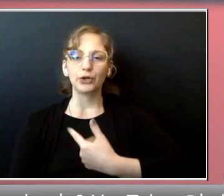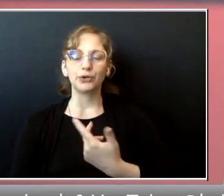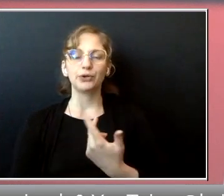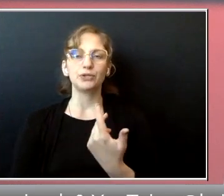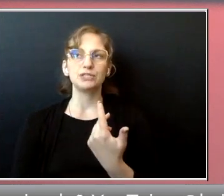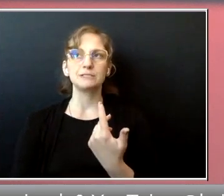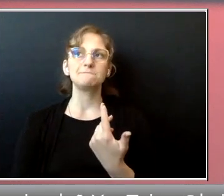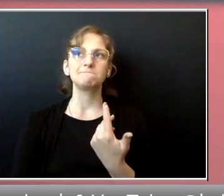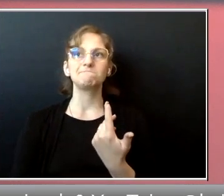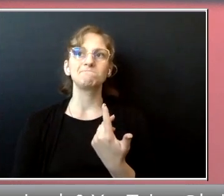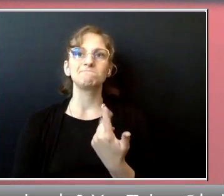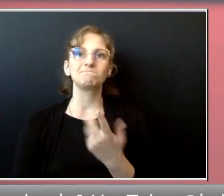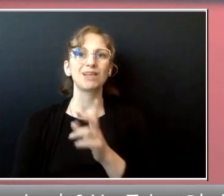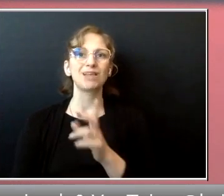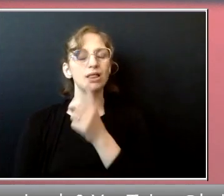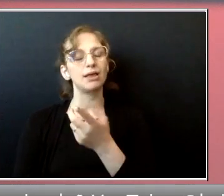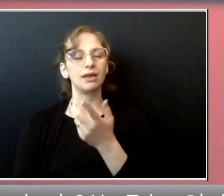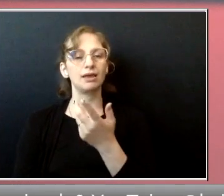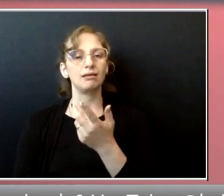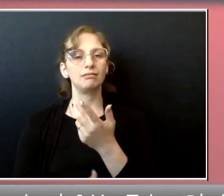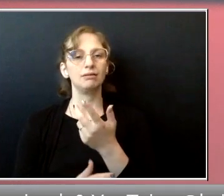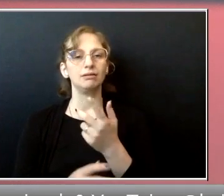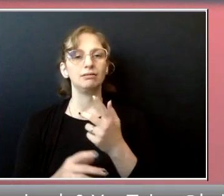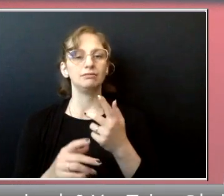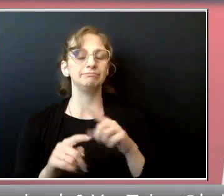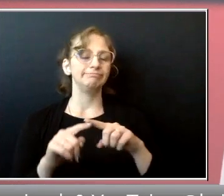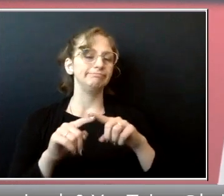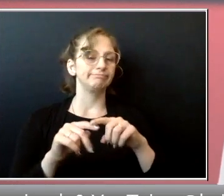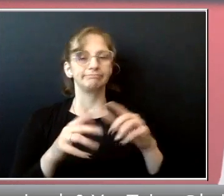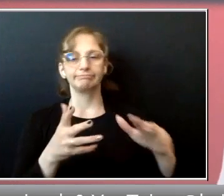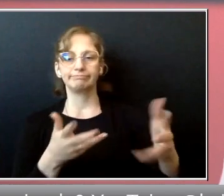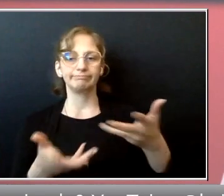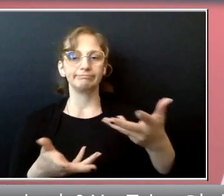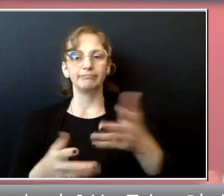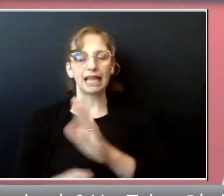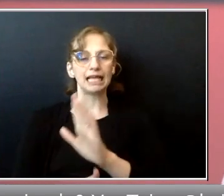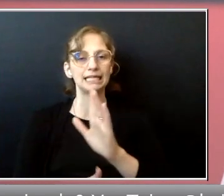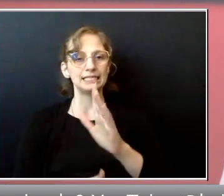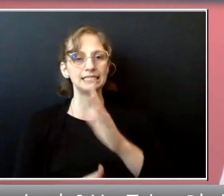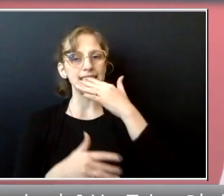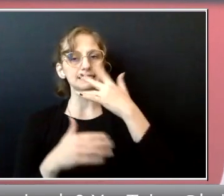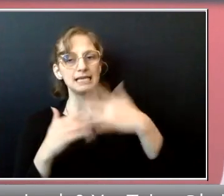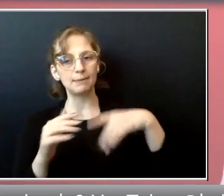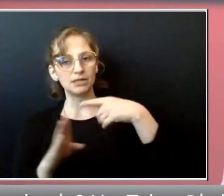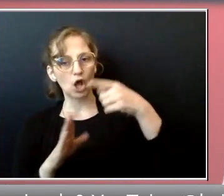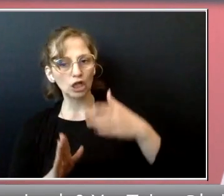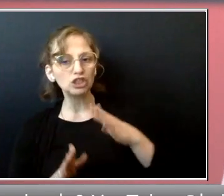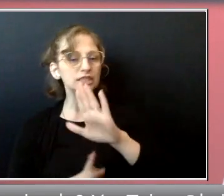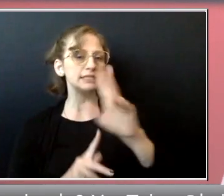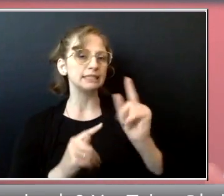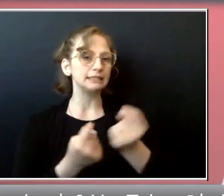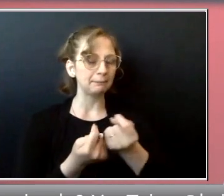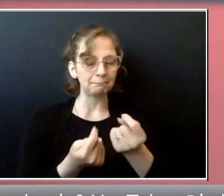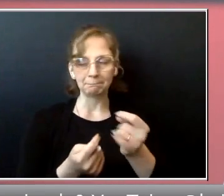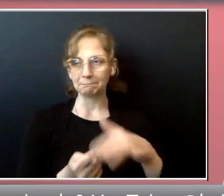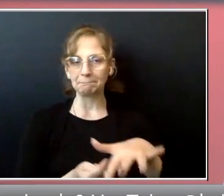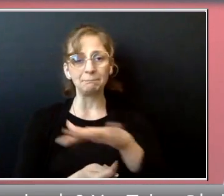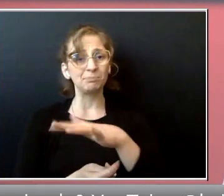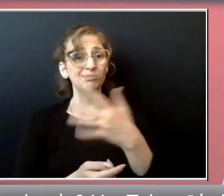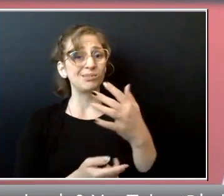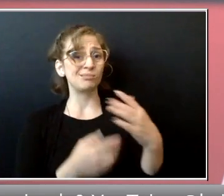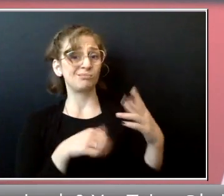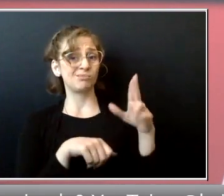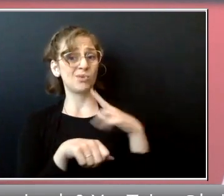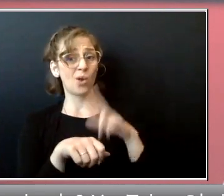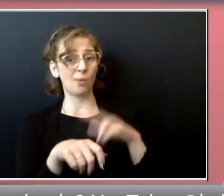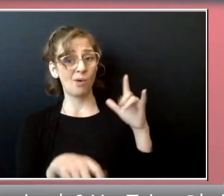with his hematologist and the team. As far as commercial flights and things like that, just remember to get up and walk